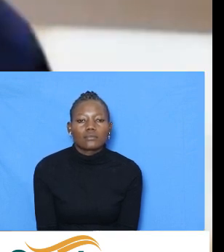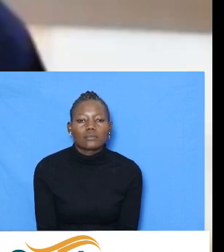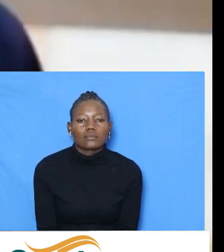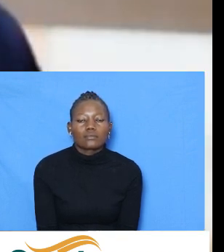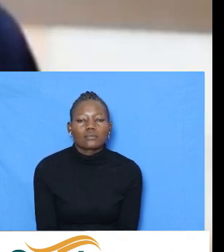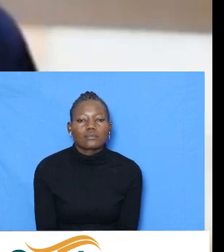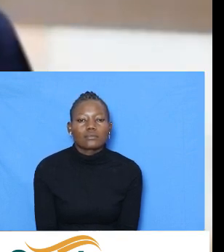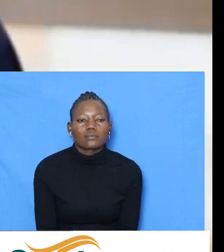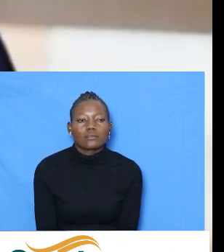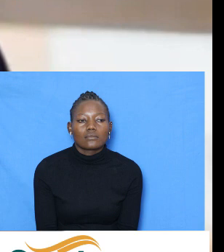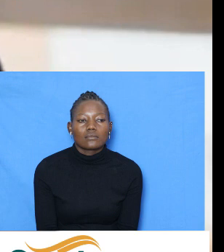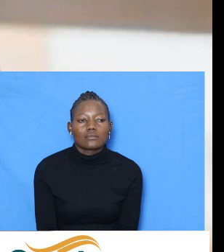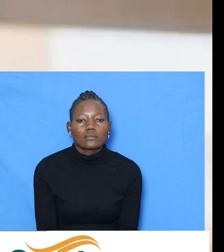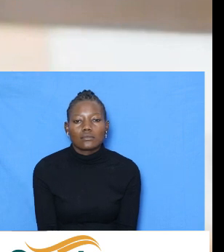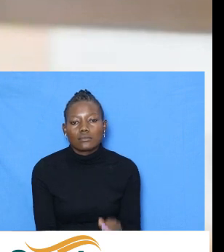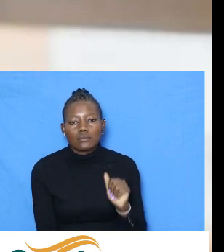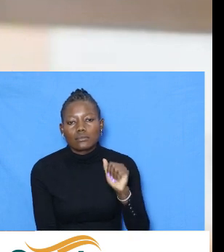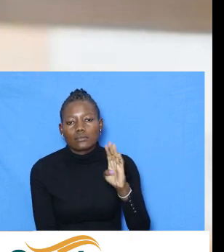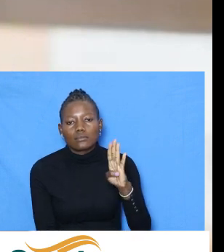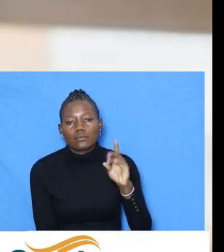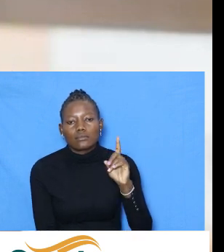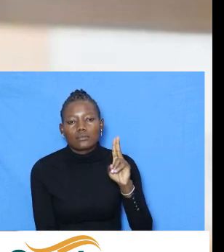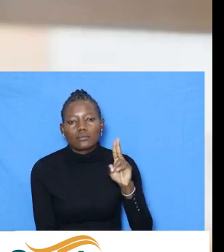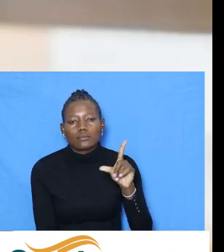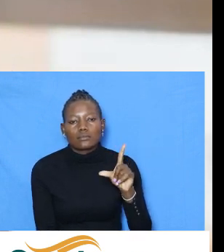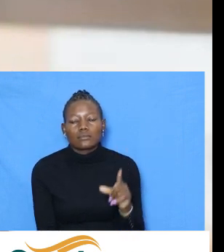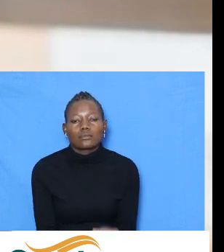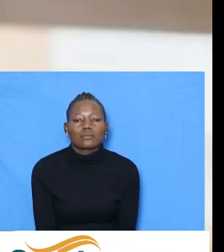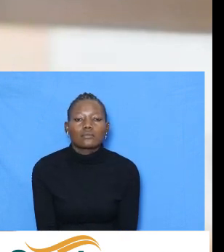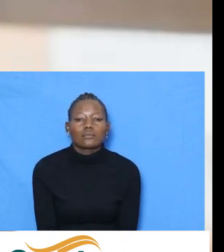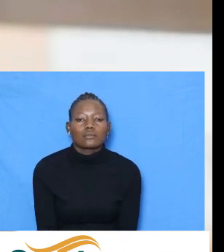Abdul Okay. can proceed. Um,